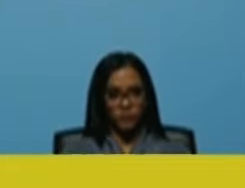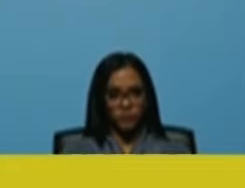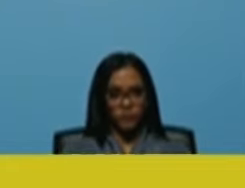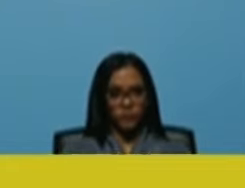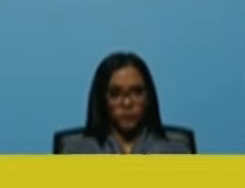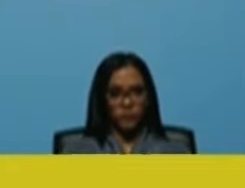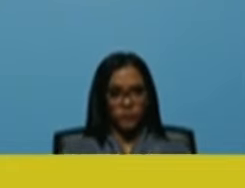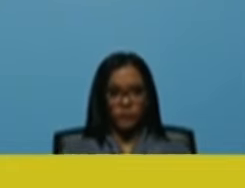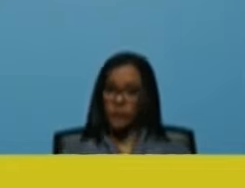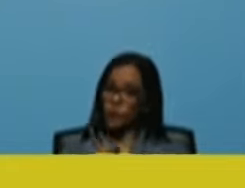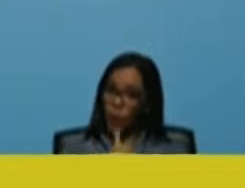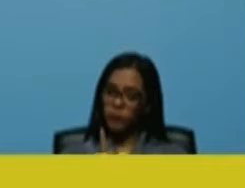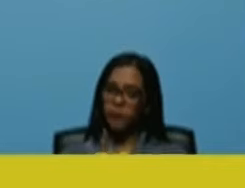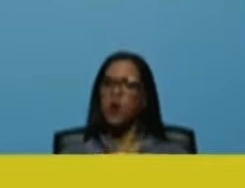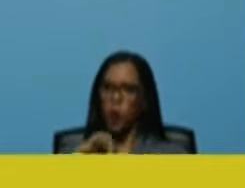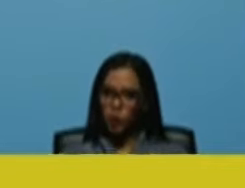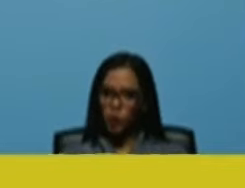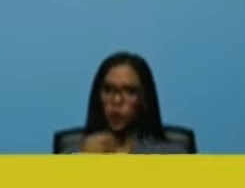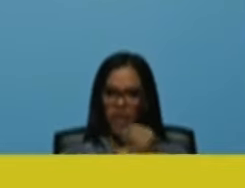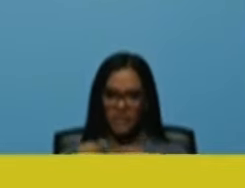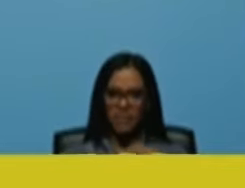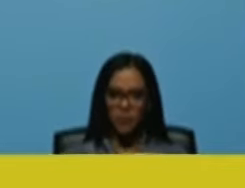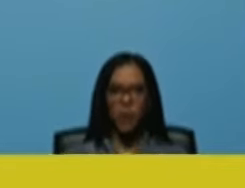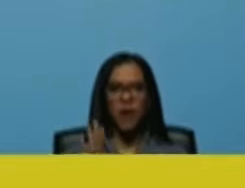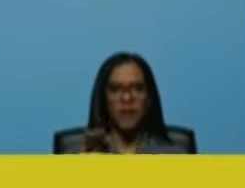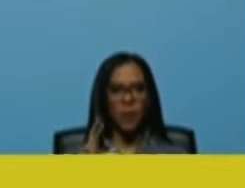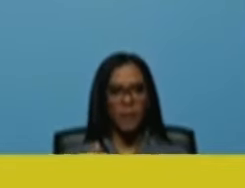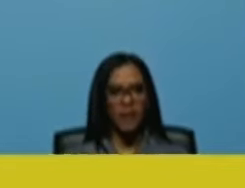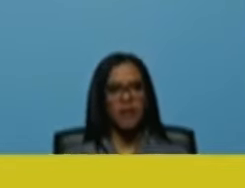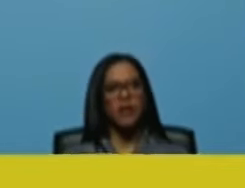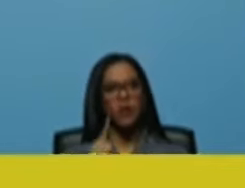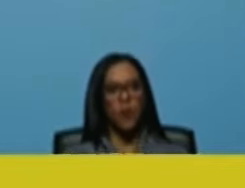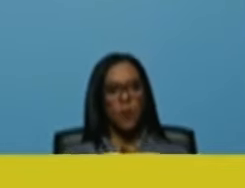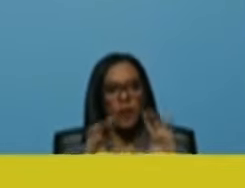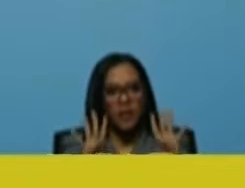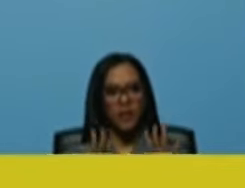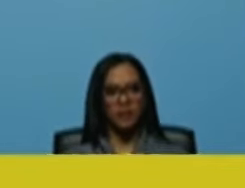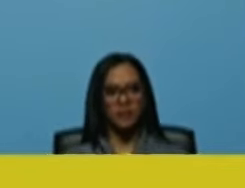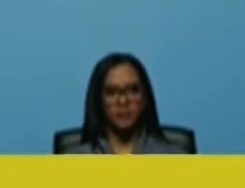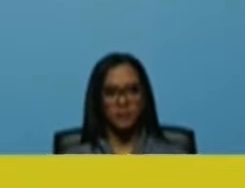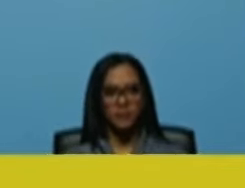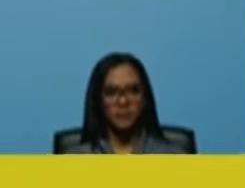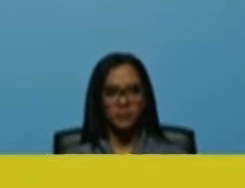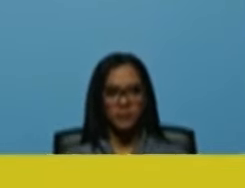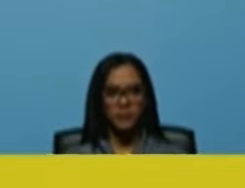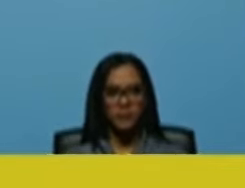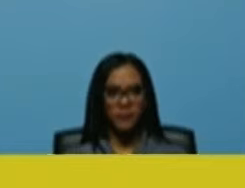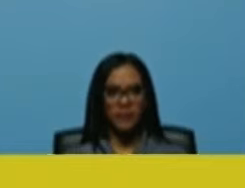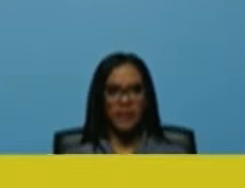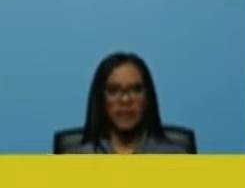We didn't remain with our arm crossed. We created the Ecomillion, the 1x10, and with by 1x10, we went